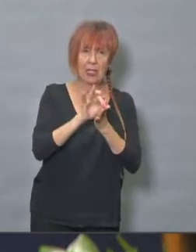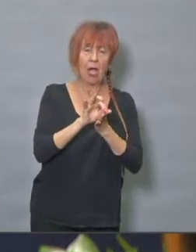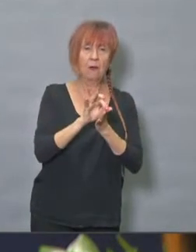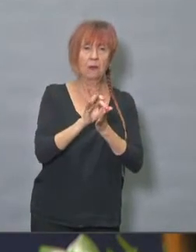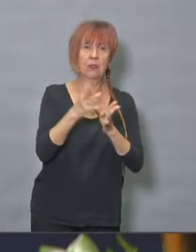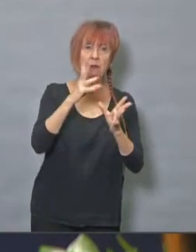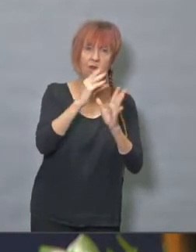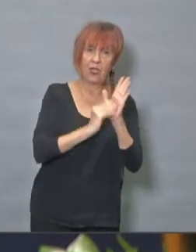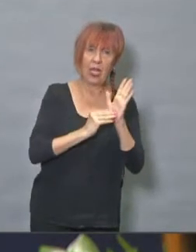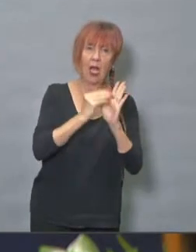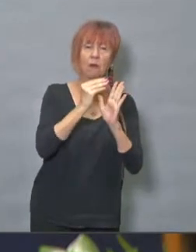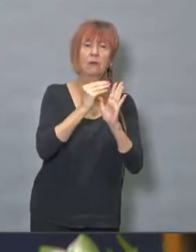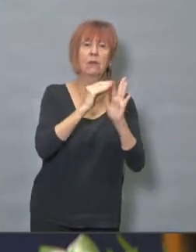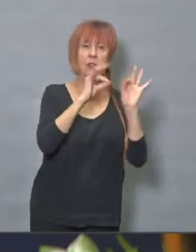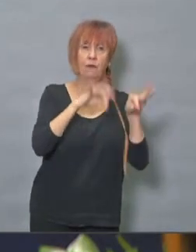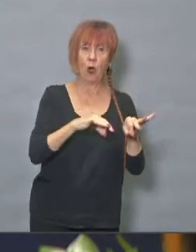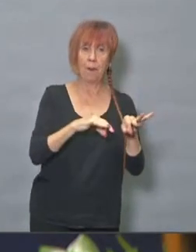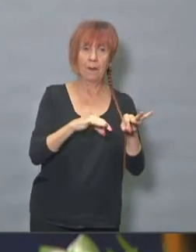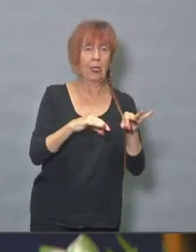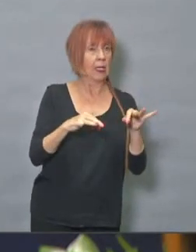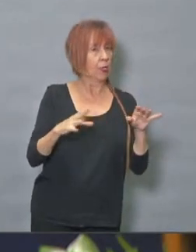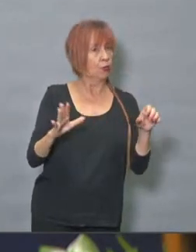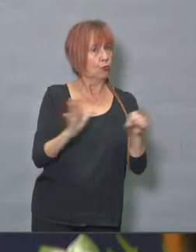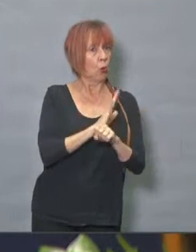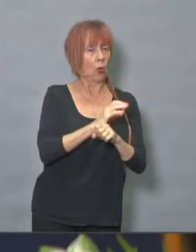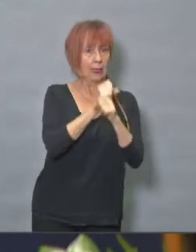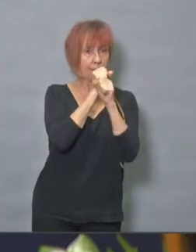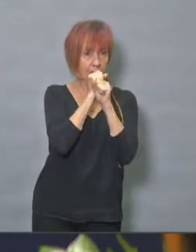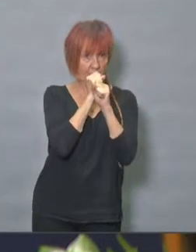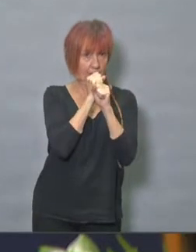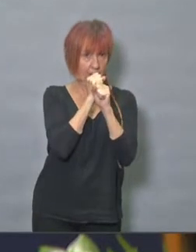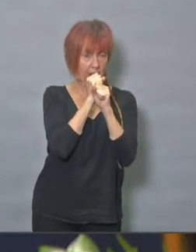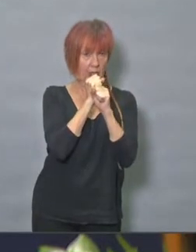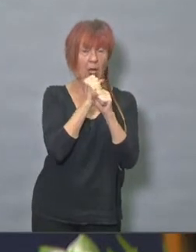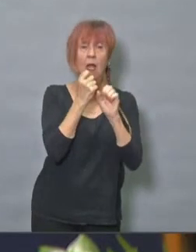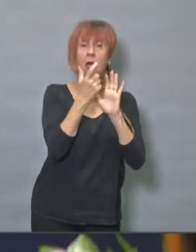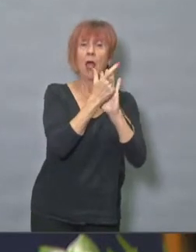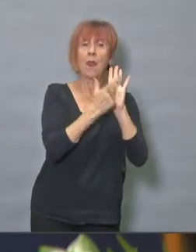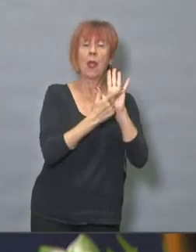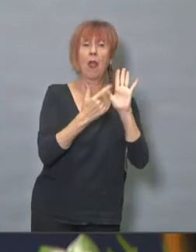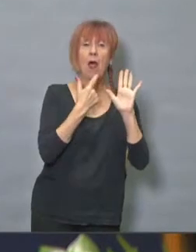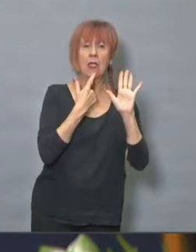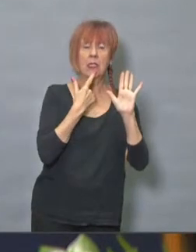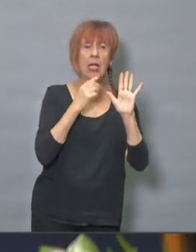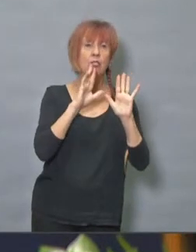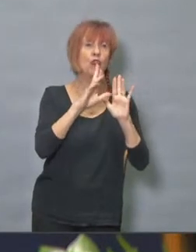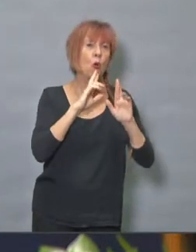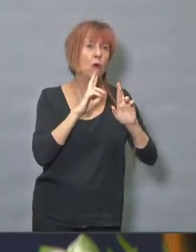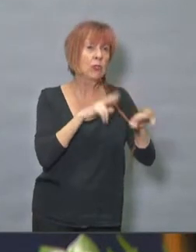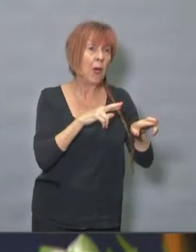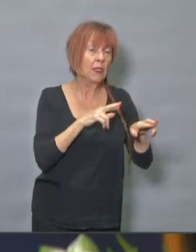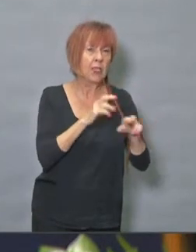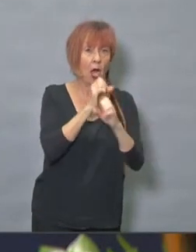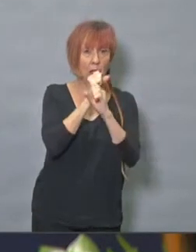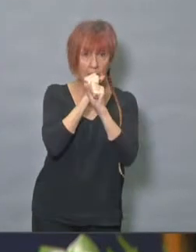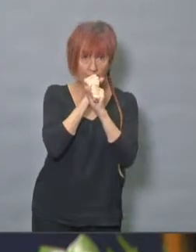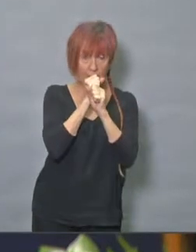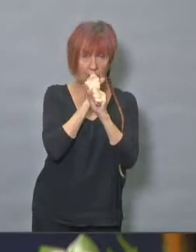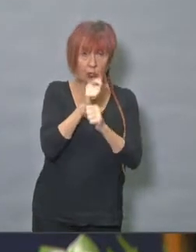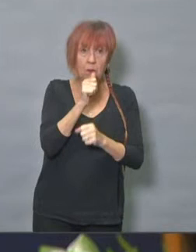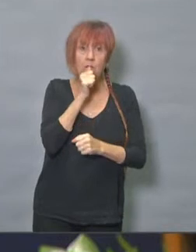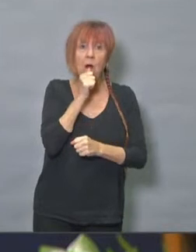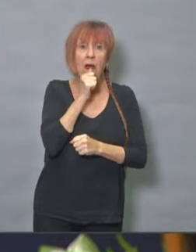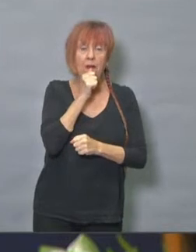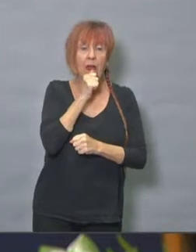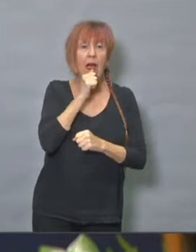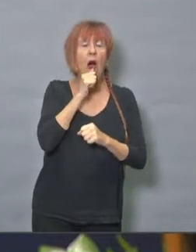status. The census is completely private, and under current census laws, responses are confidential and can only be